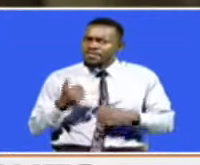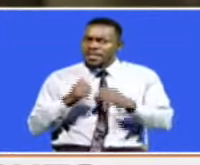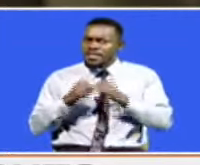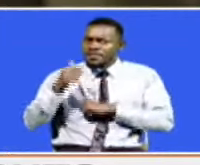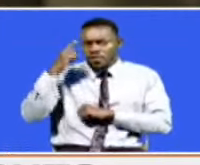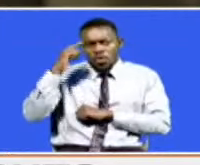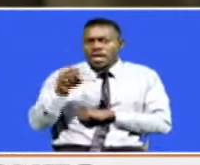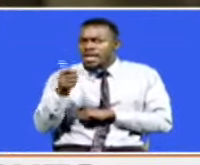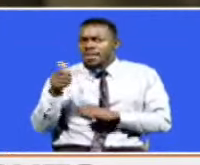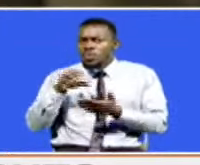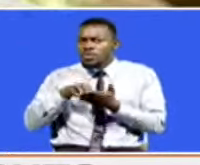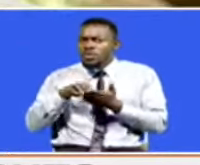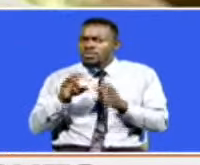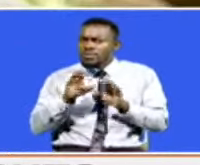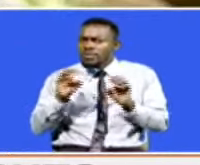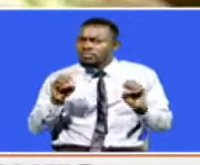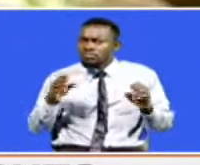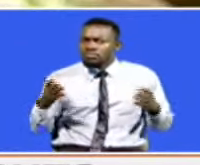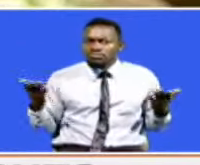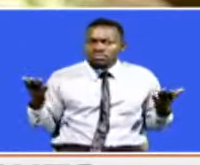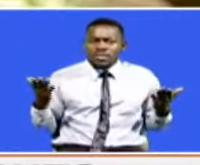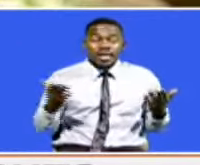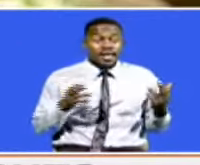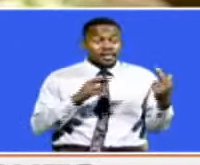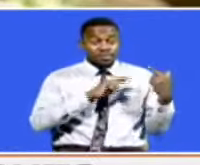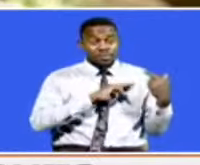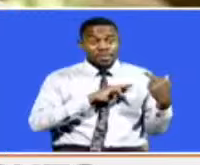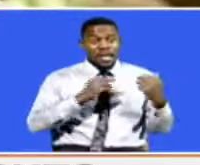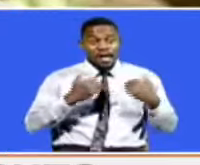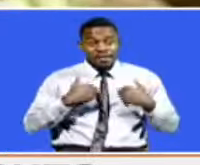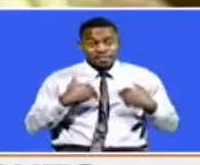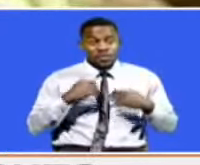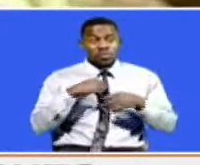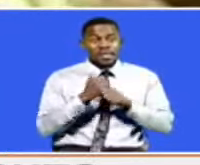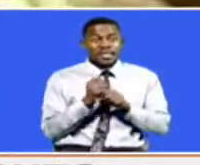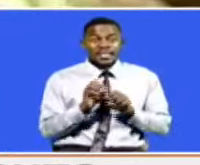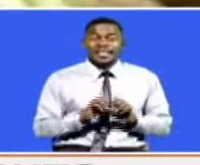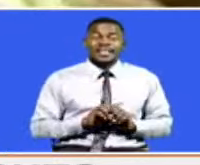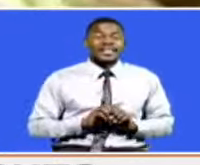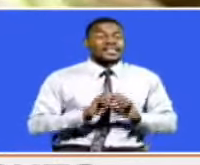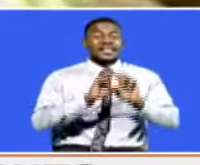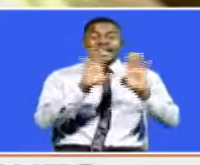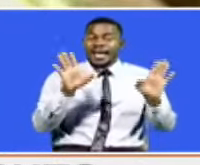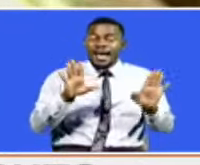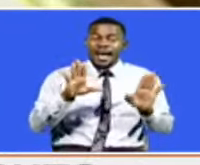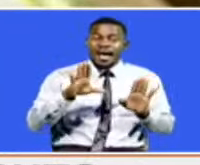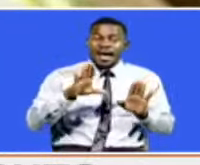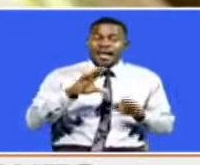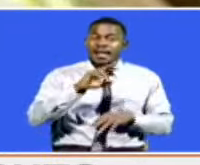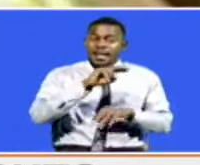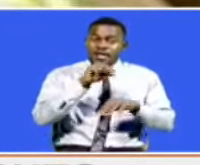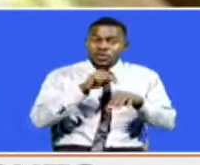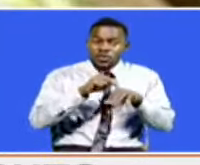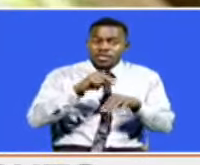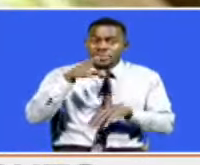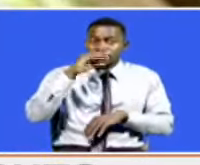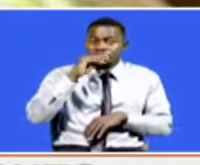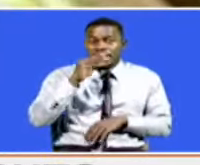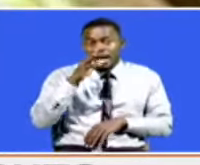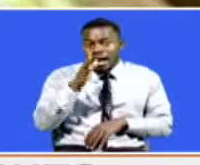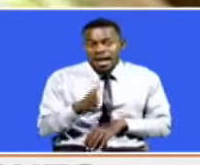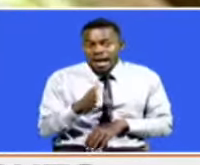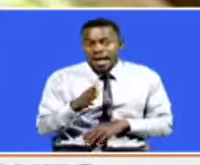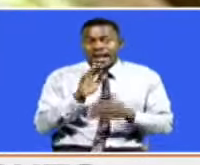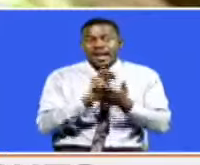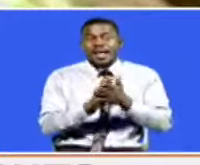given myself or the speaker has given me. We have a responsibility of making it clear to Weta that we have nothing to do with